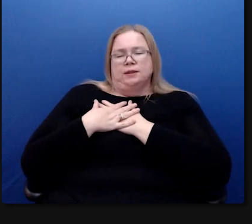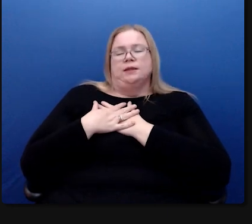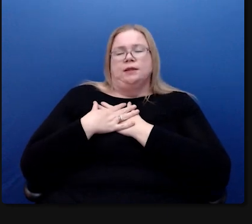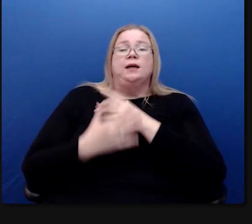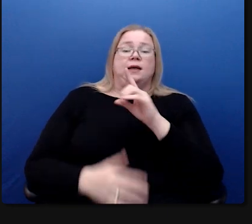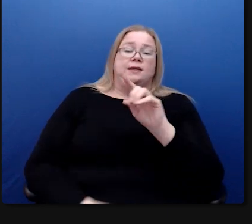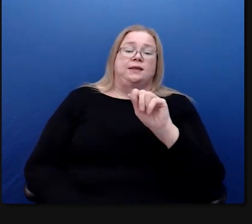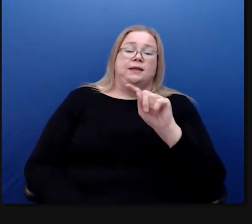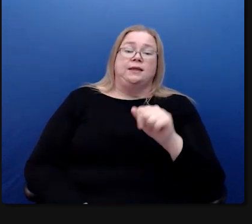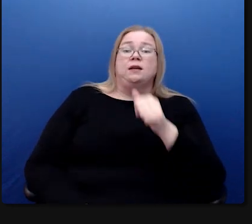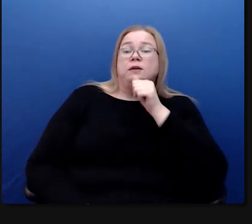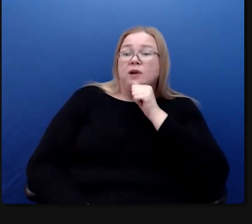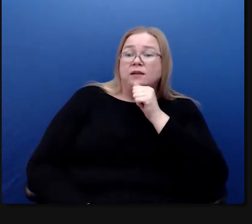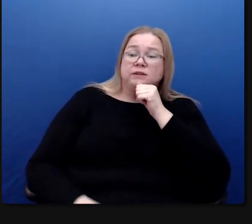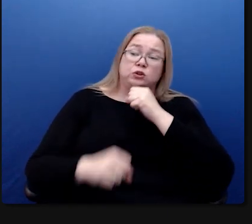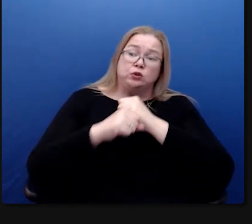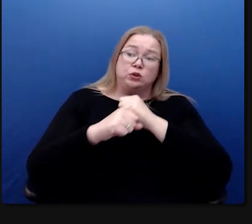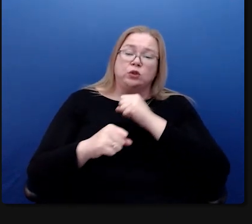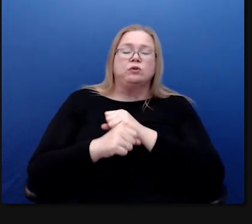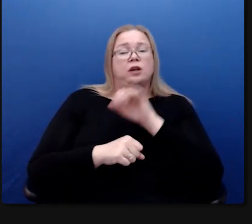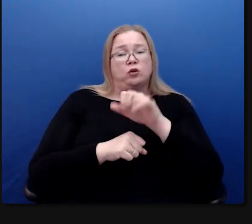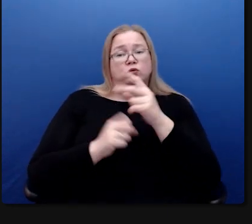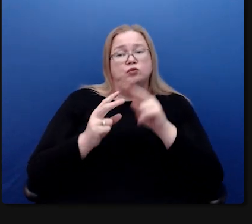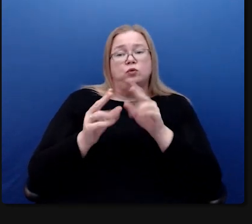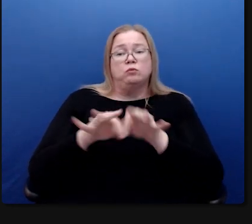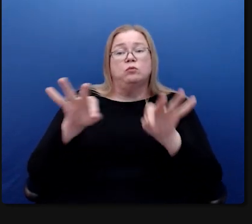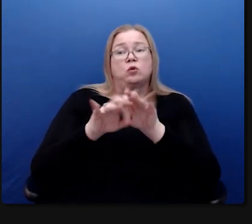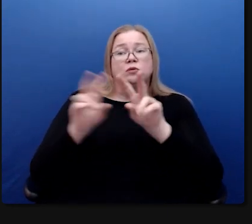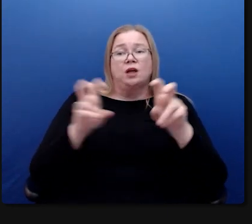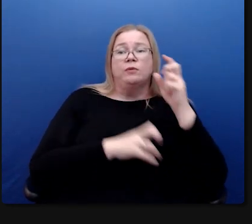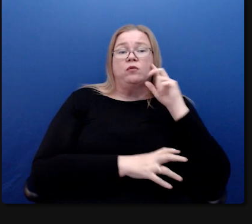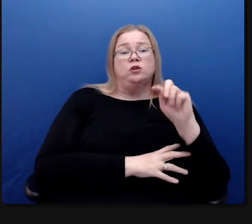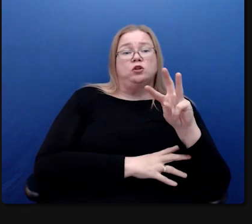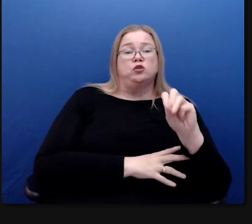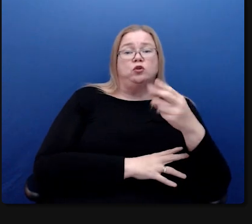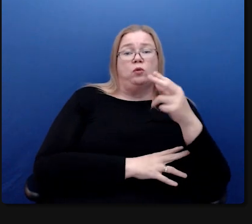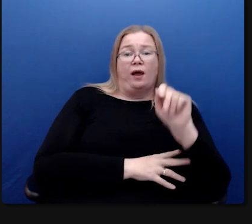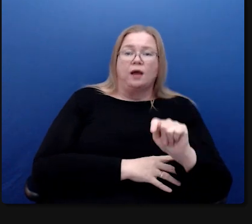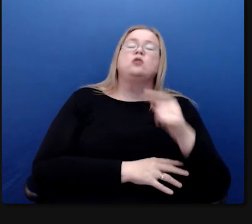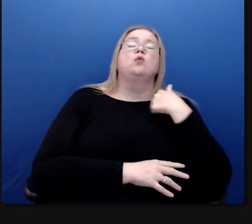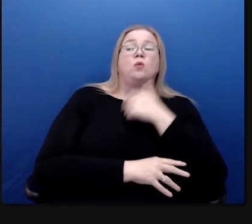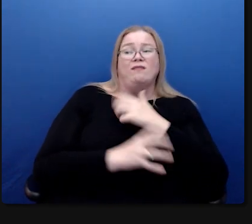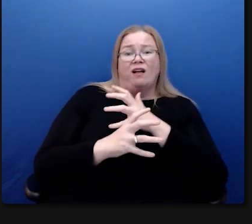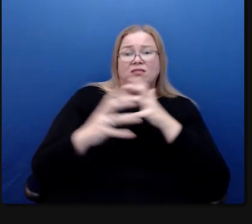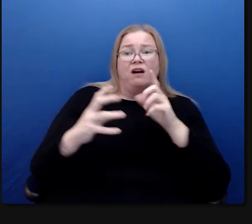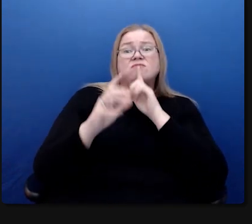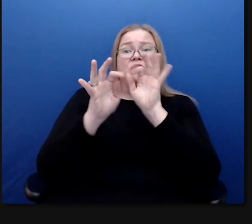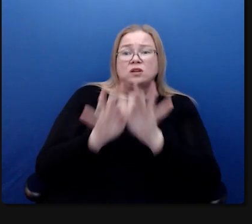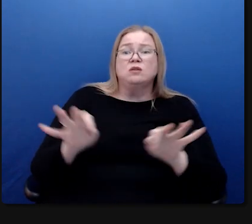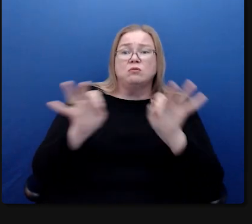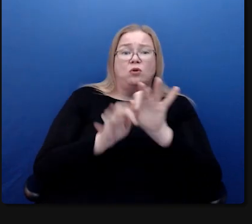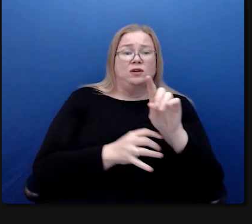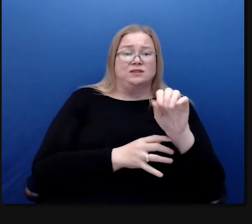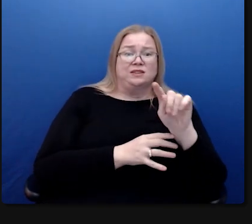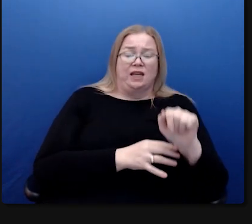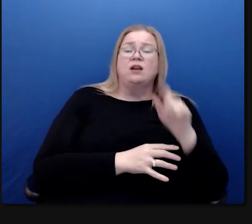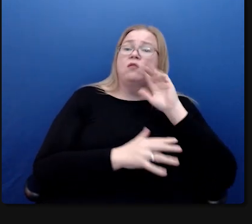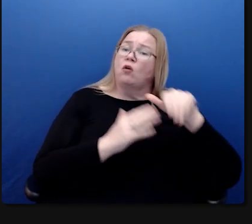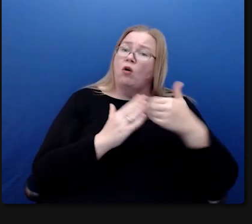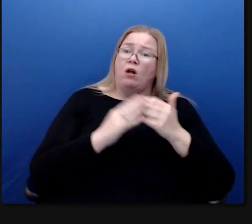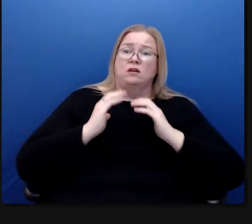Community Sift, first and foremost, is built for real-time chat. We process over 1 trillion messages